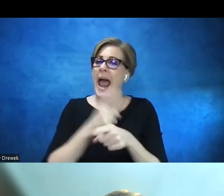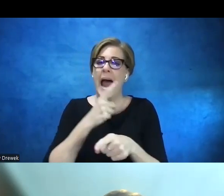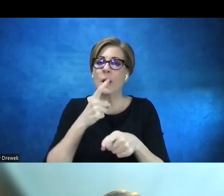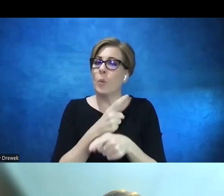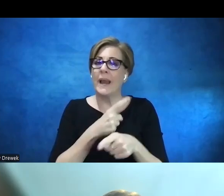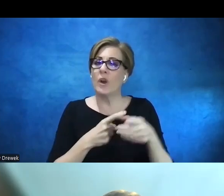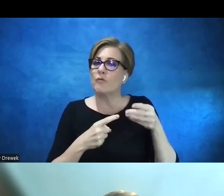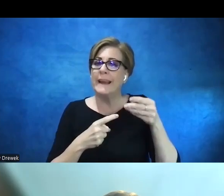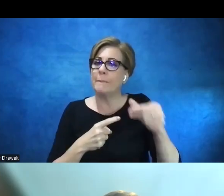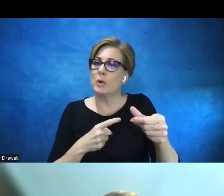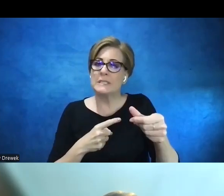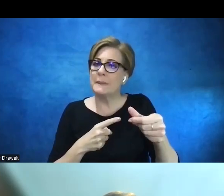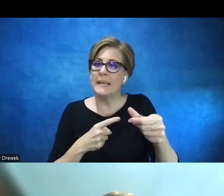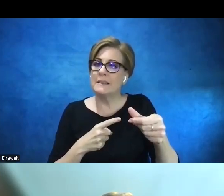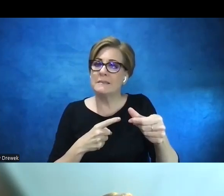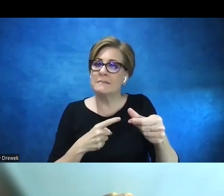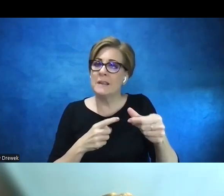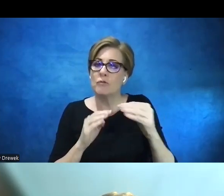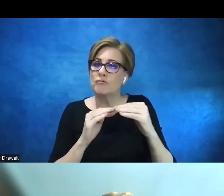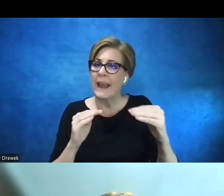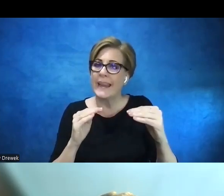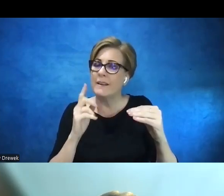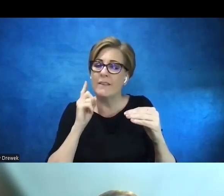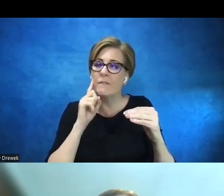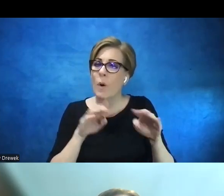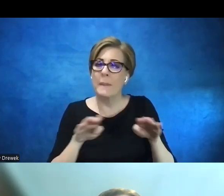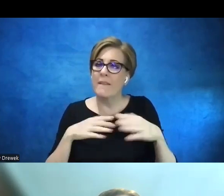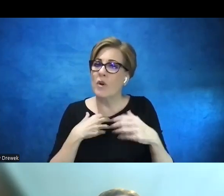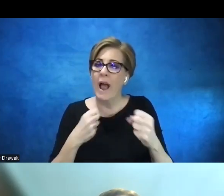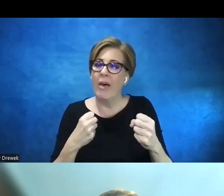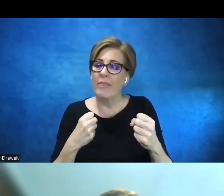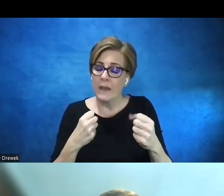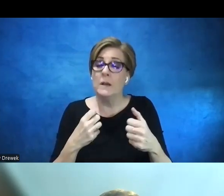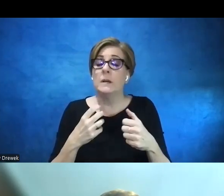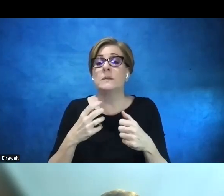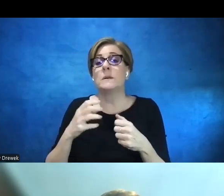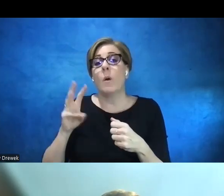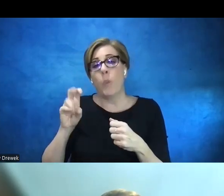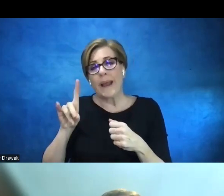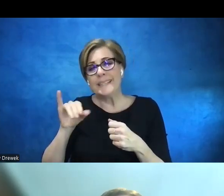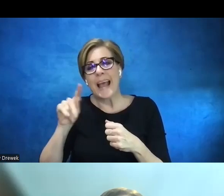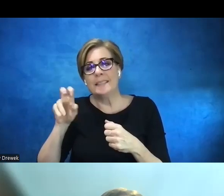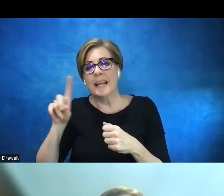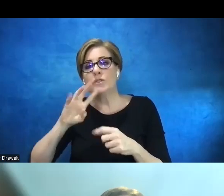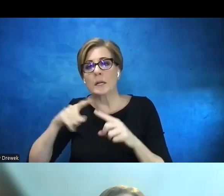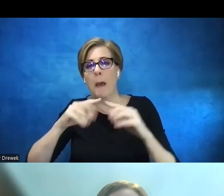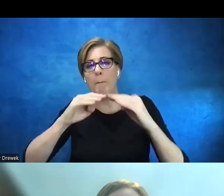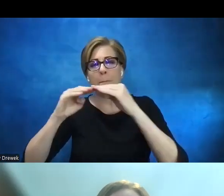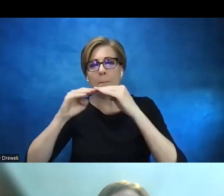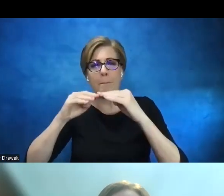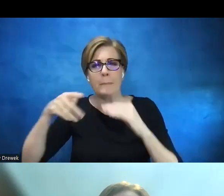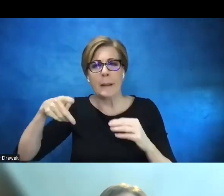workforce. And Wendy and Ted, y'all both kind of touched on parity a little bit, but again, how can